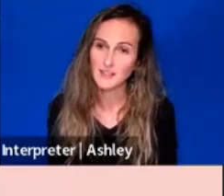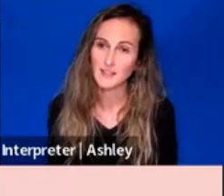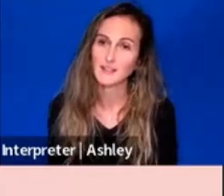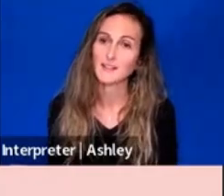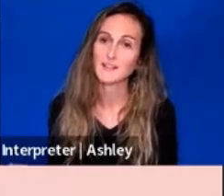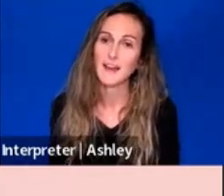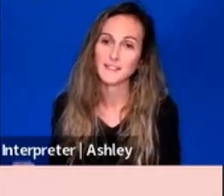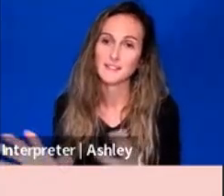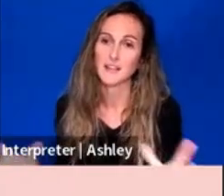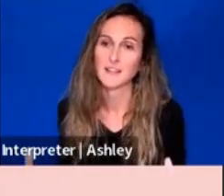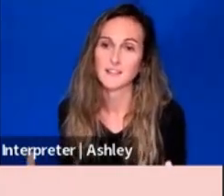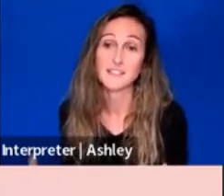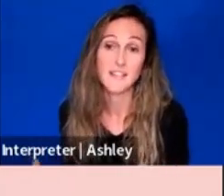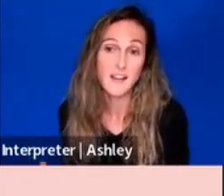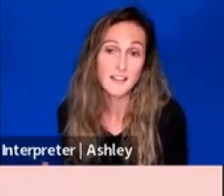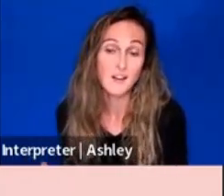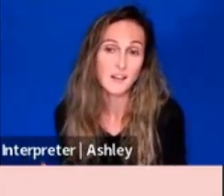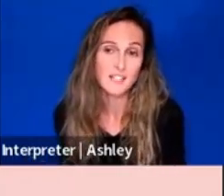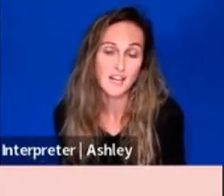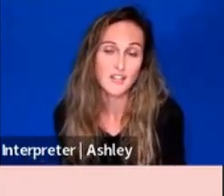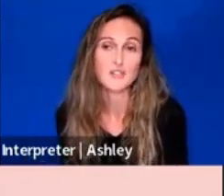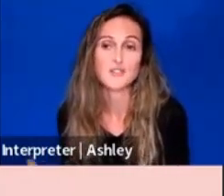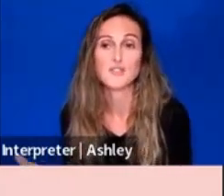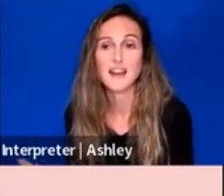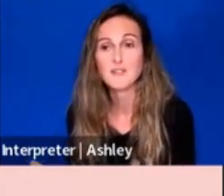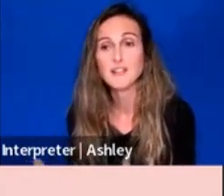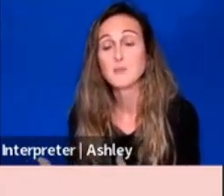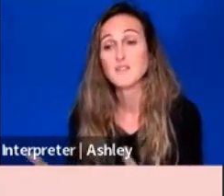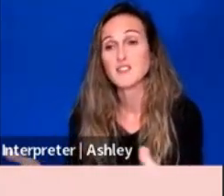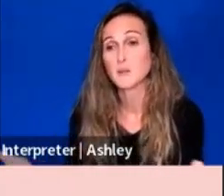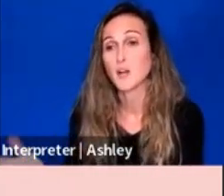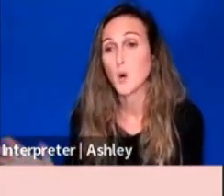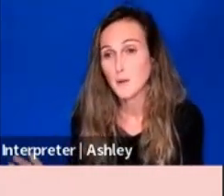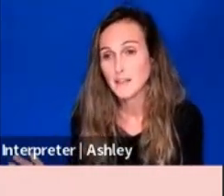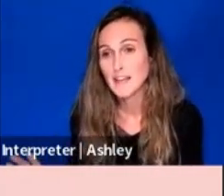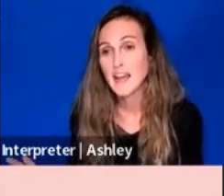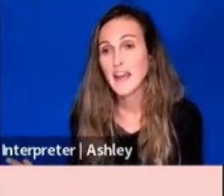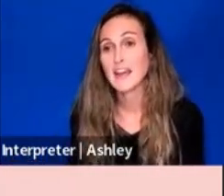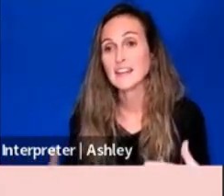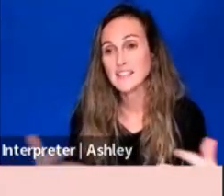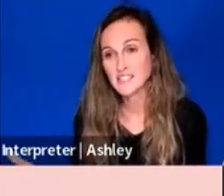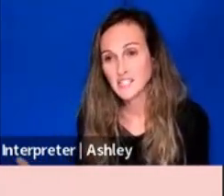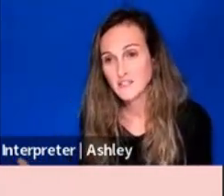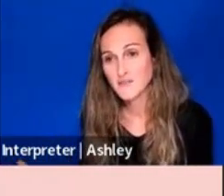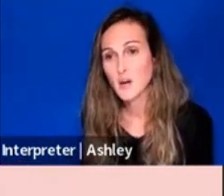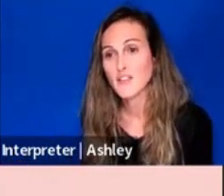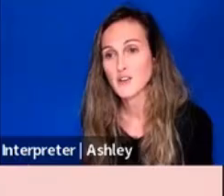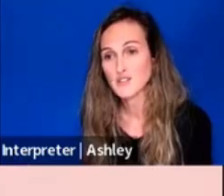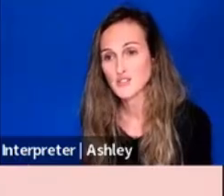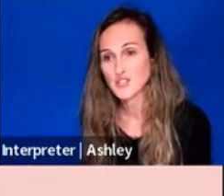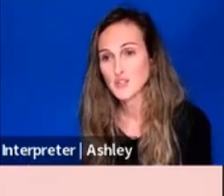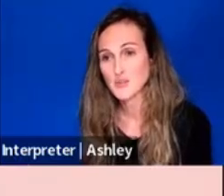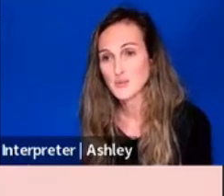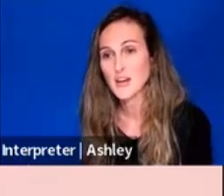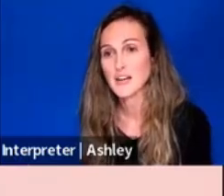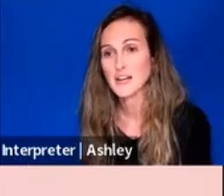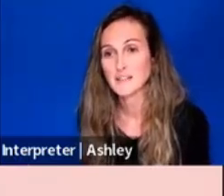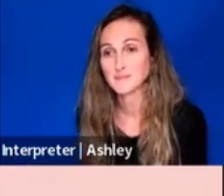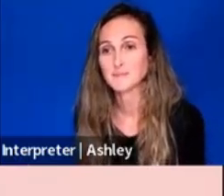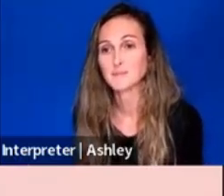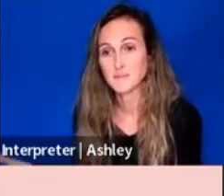include that design and architecture so that everything would be visually open and easy for others